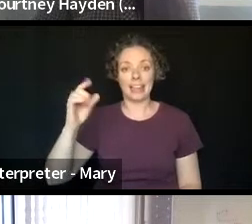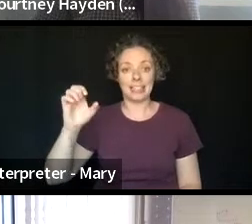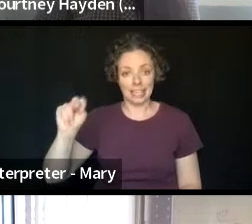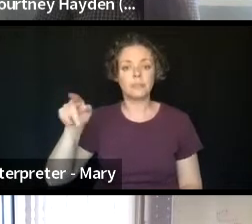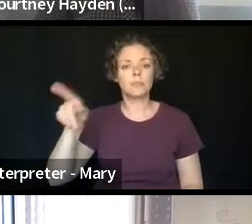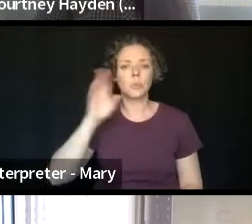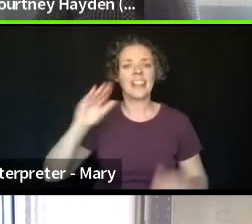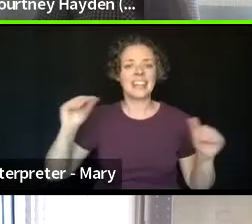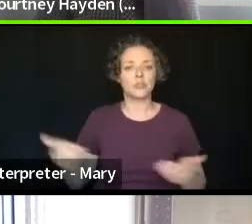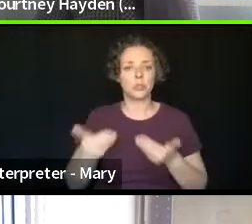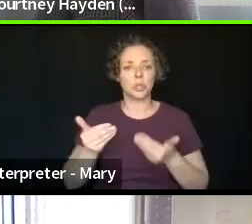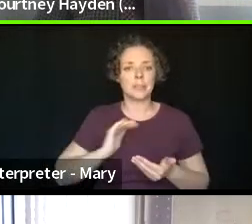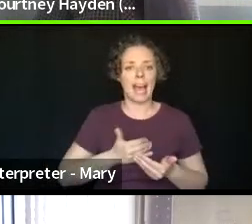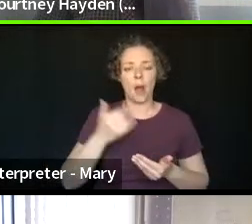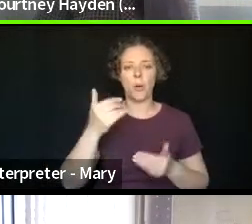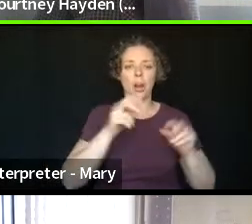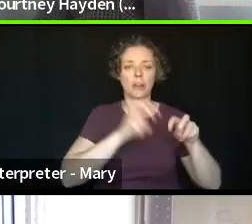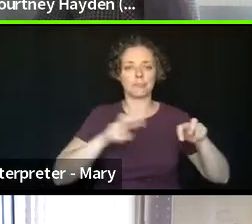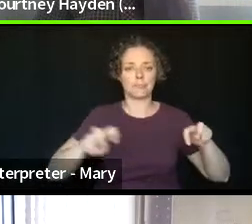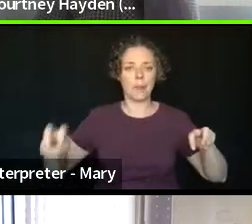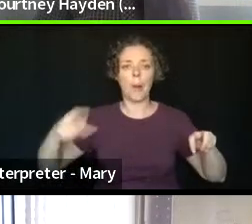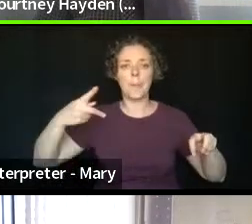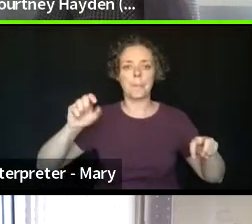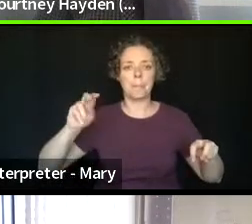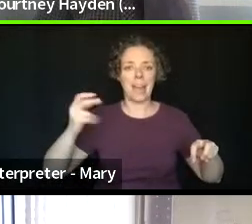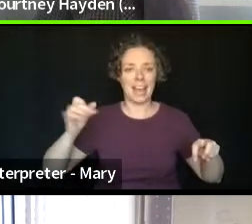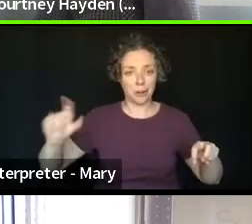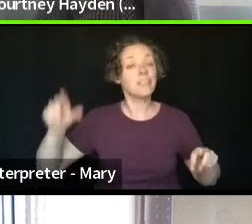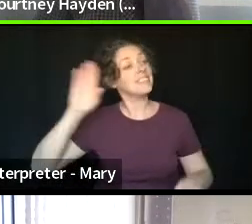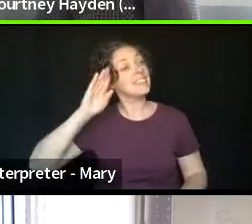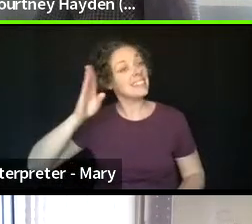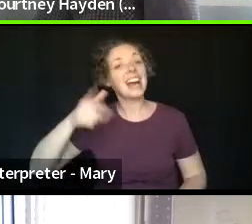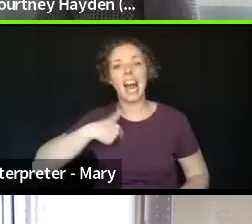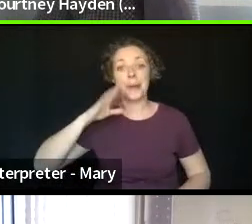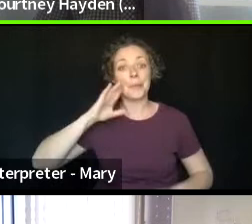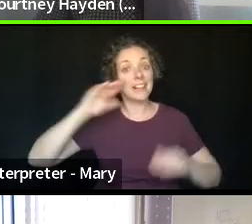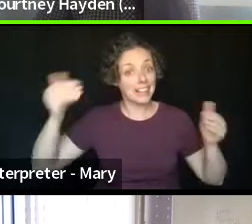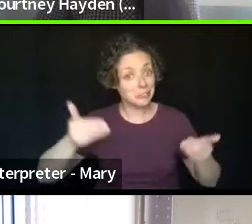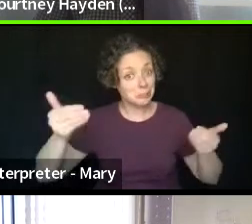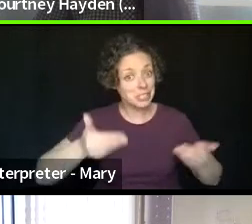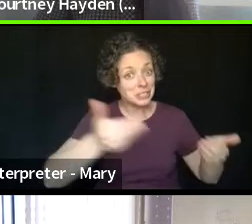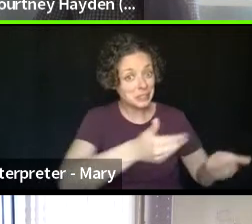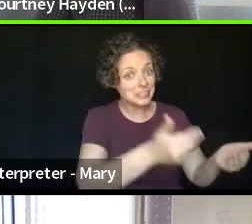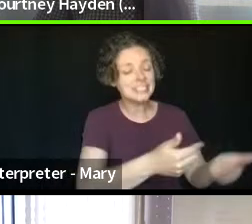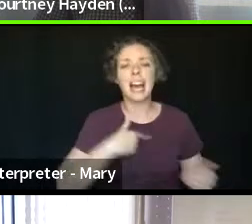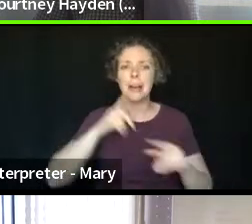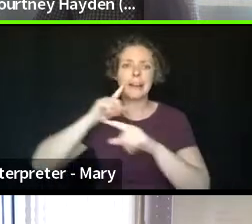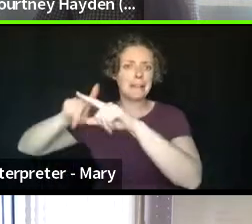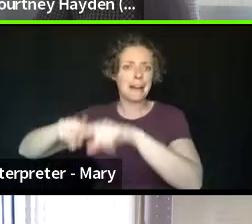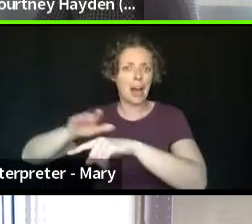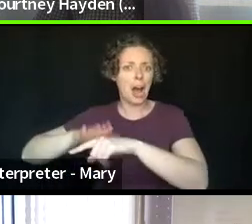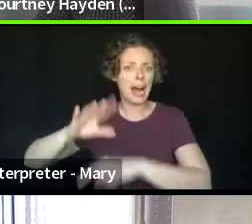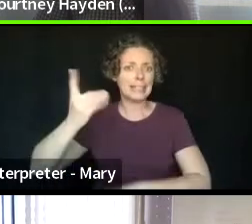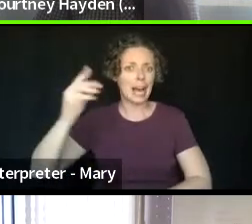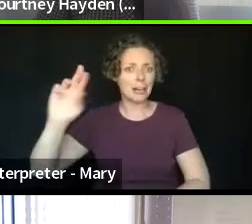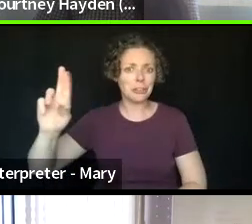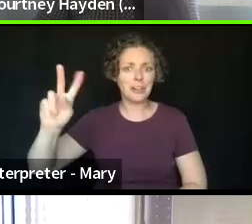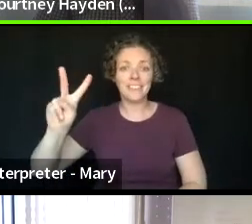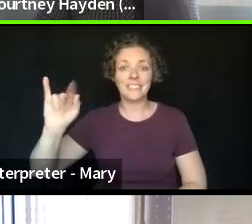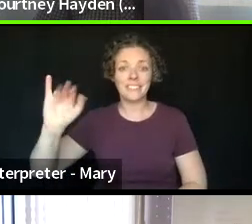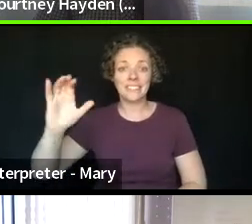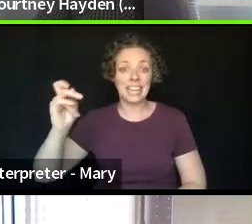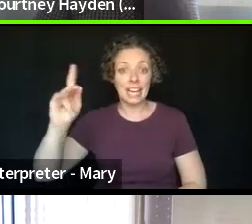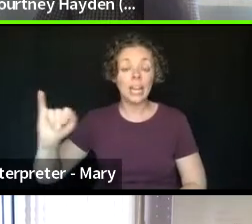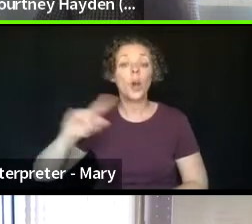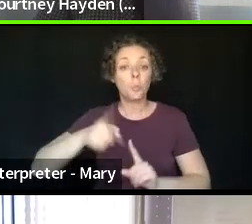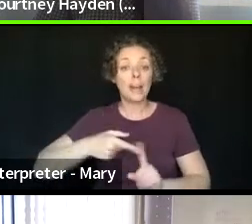discussion. Hi. Okay, so as I make introductions, I will rely on Dr. Vicky to pin the individuals